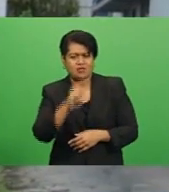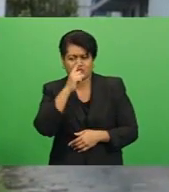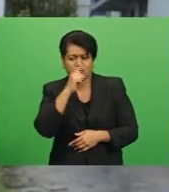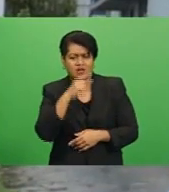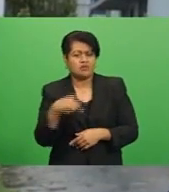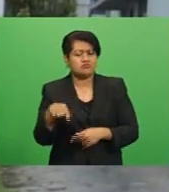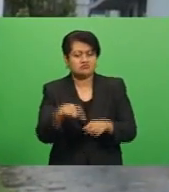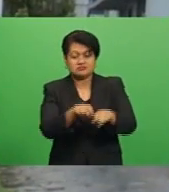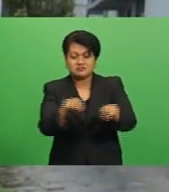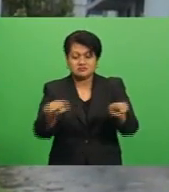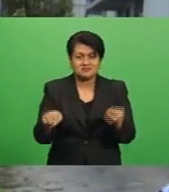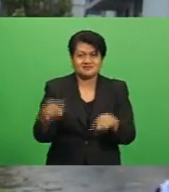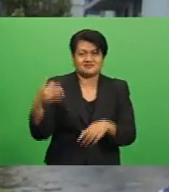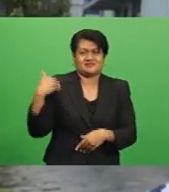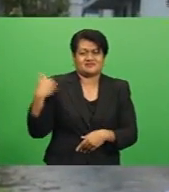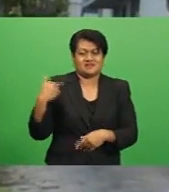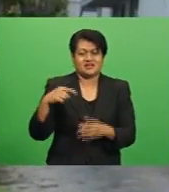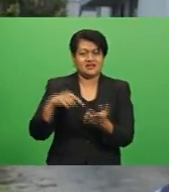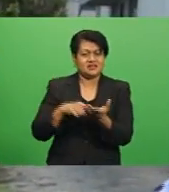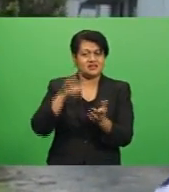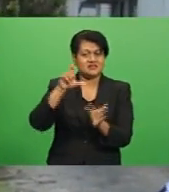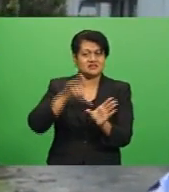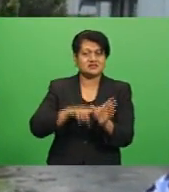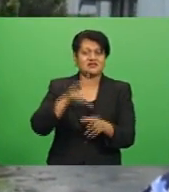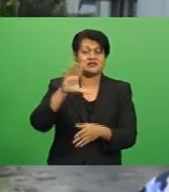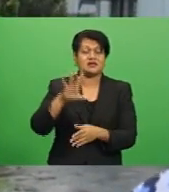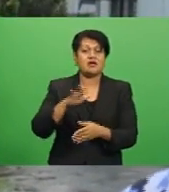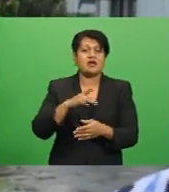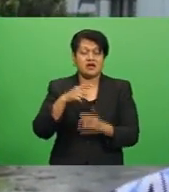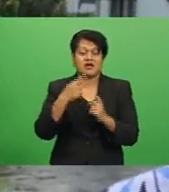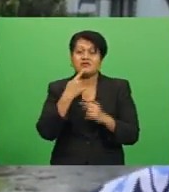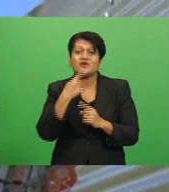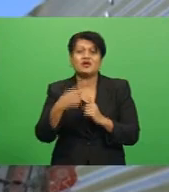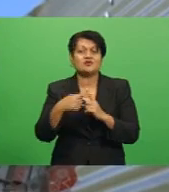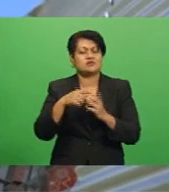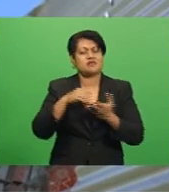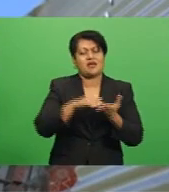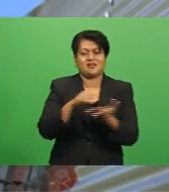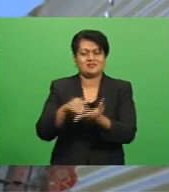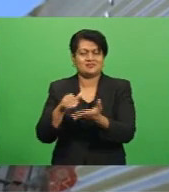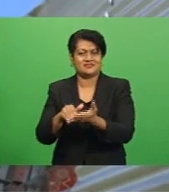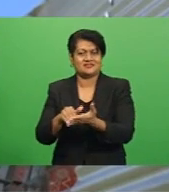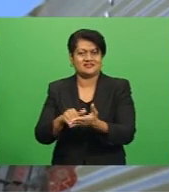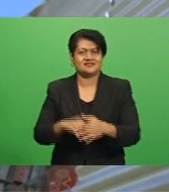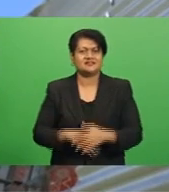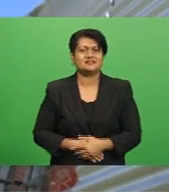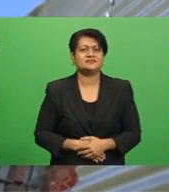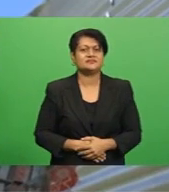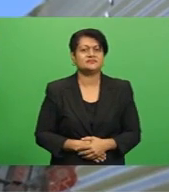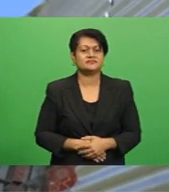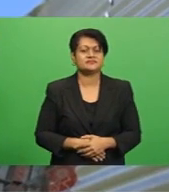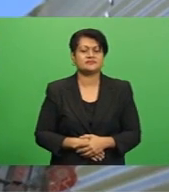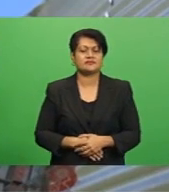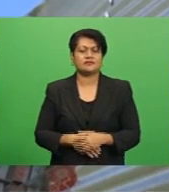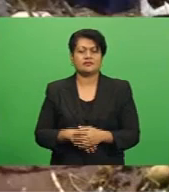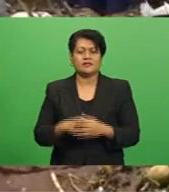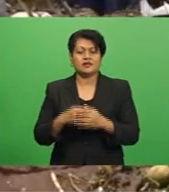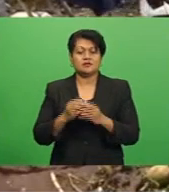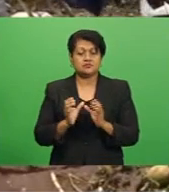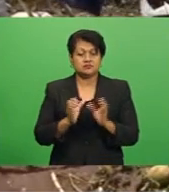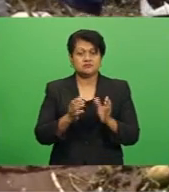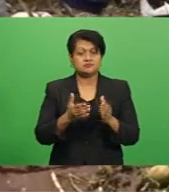TC Yasa. And in a way, they're helping people out there. Phase 1 of the assistance included items such as